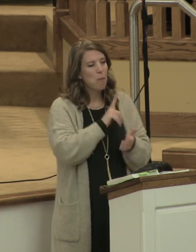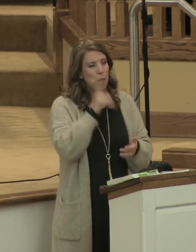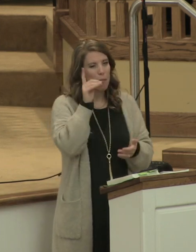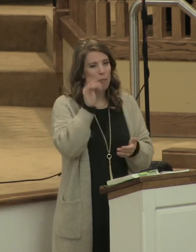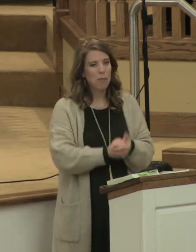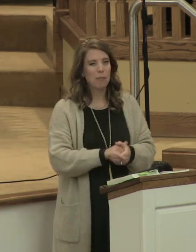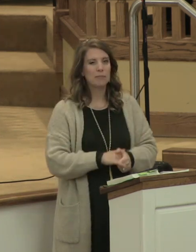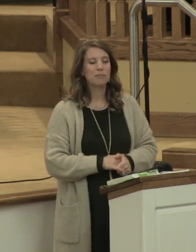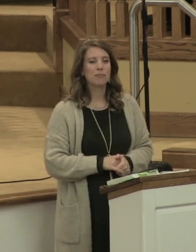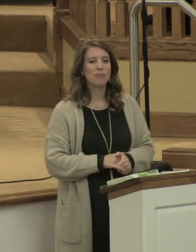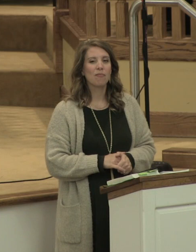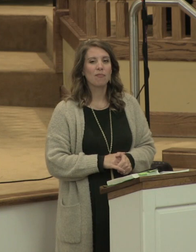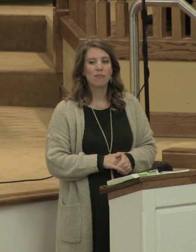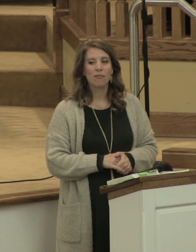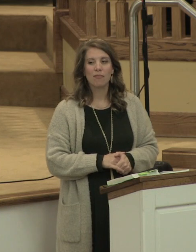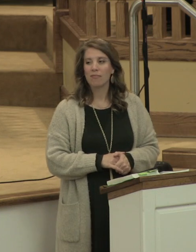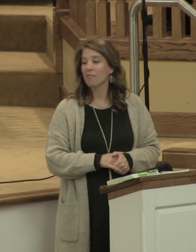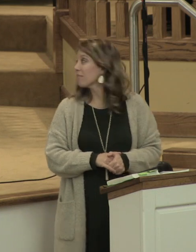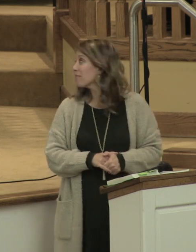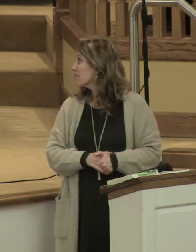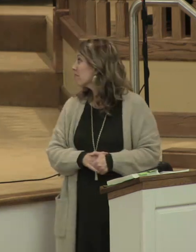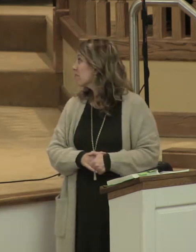that.